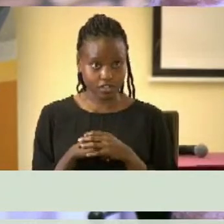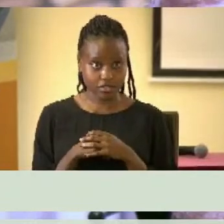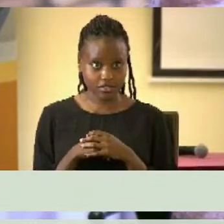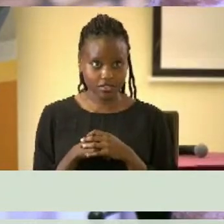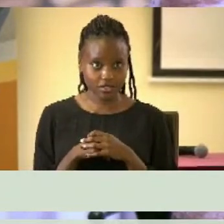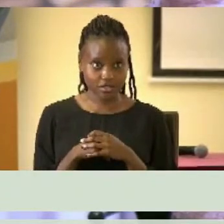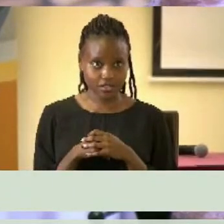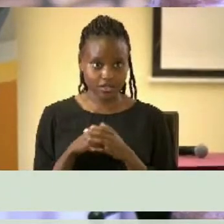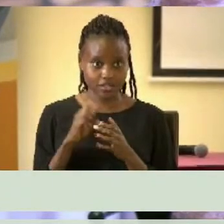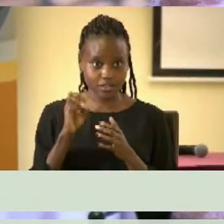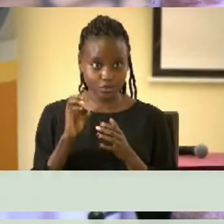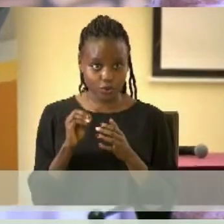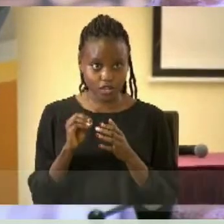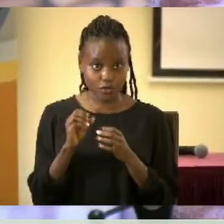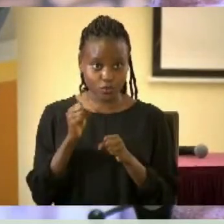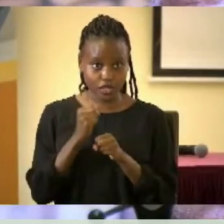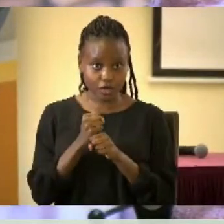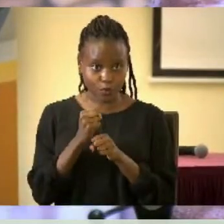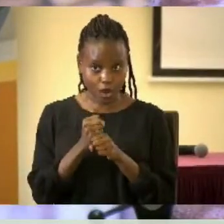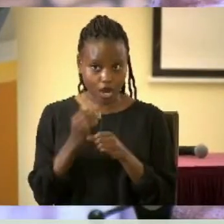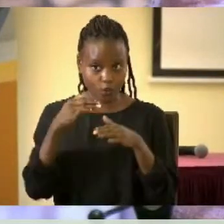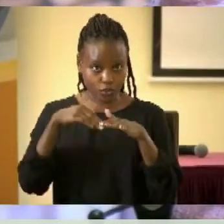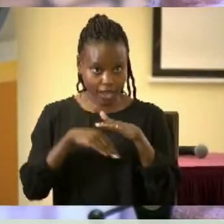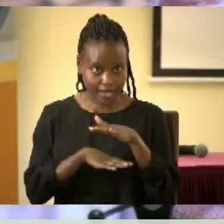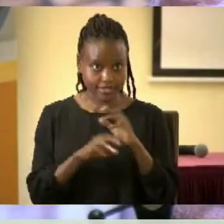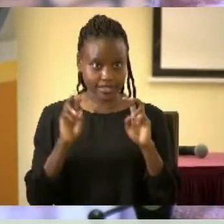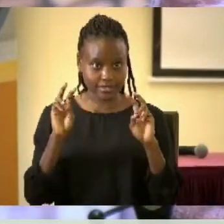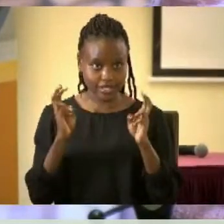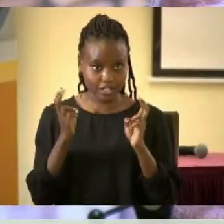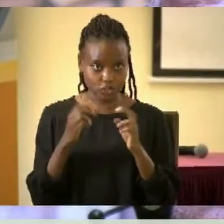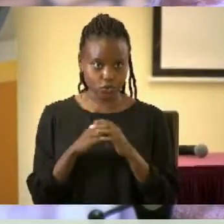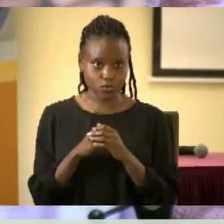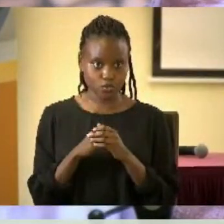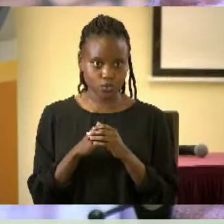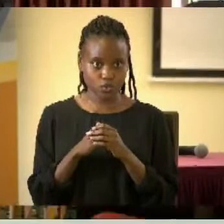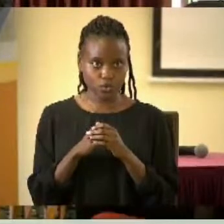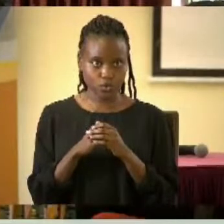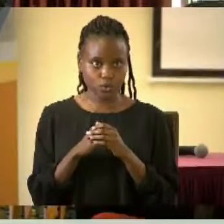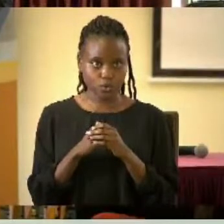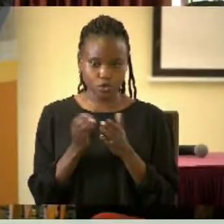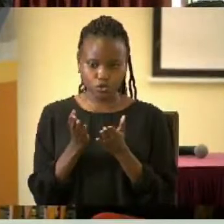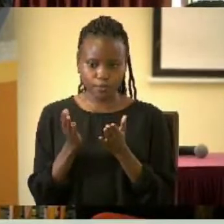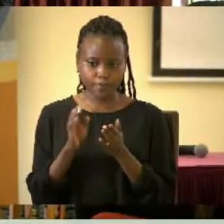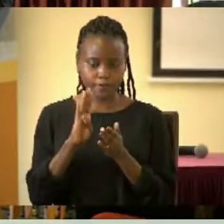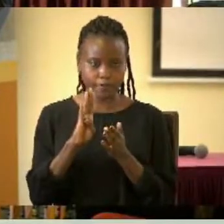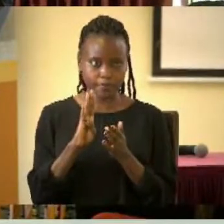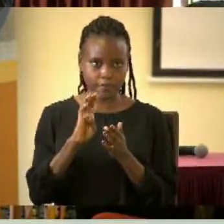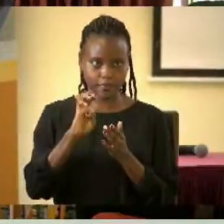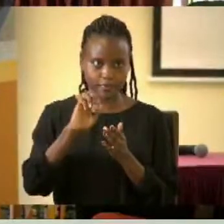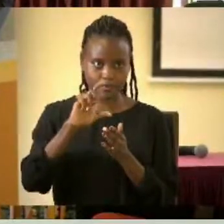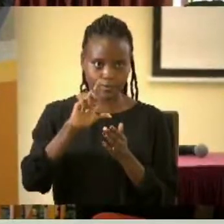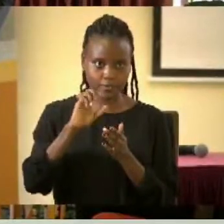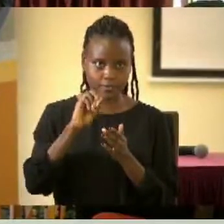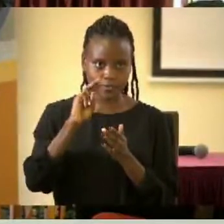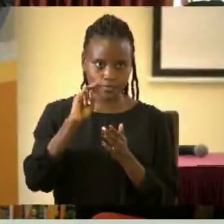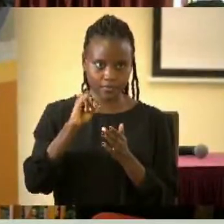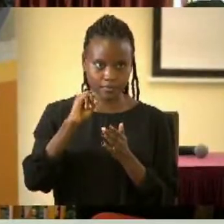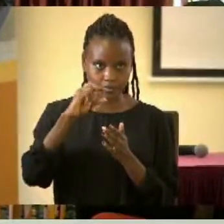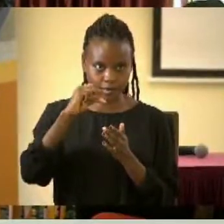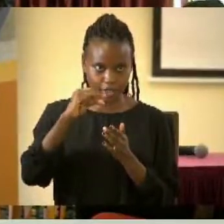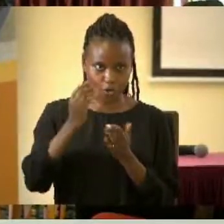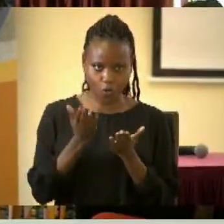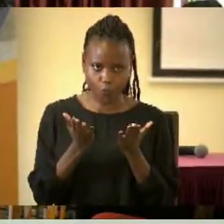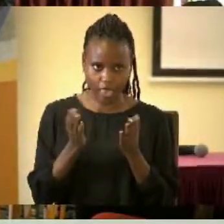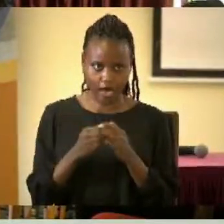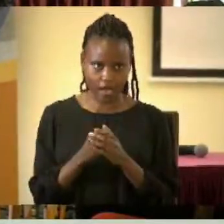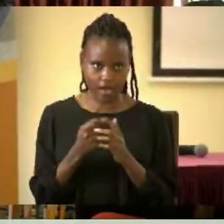is so that we can deal with your access issue. Who do you belong to? But I'd say this, that we're trying